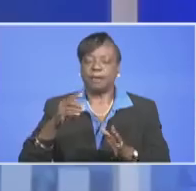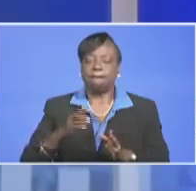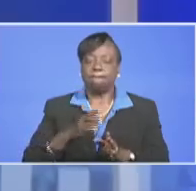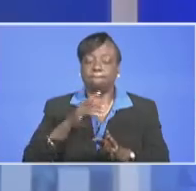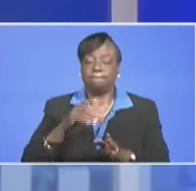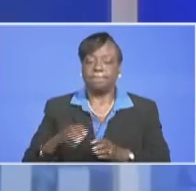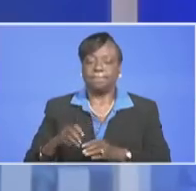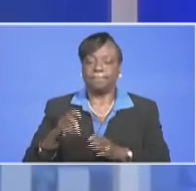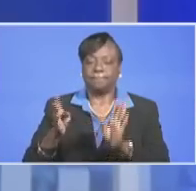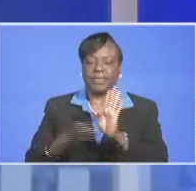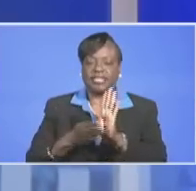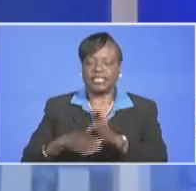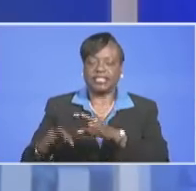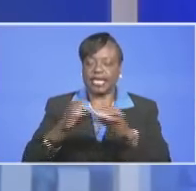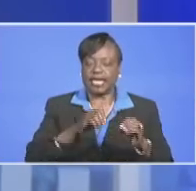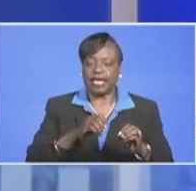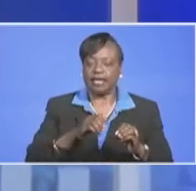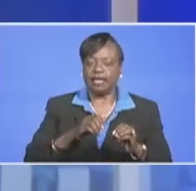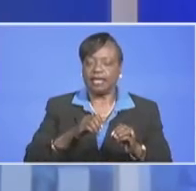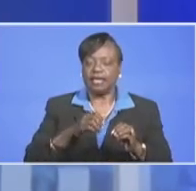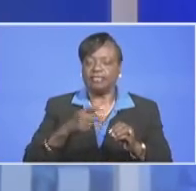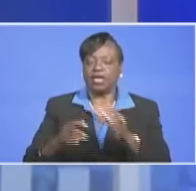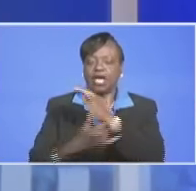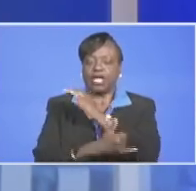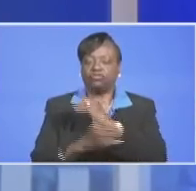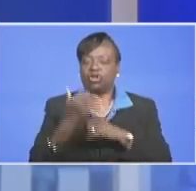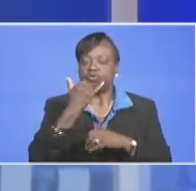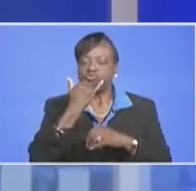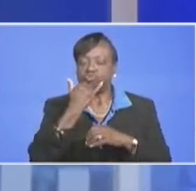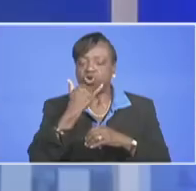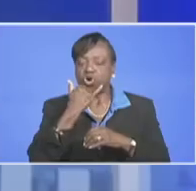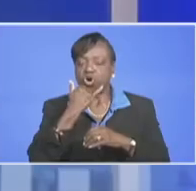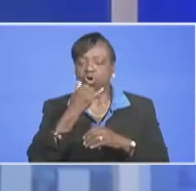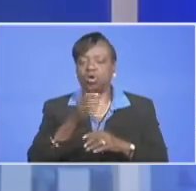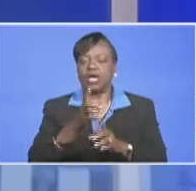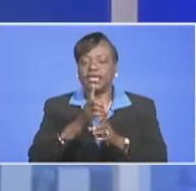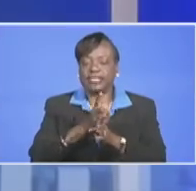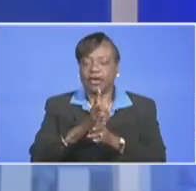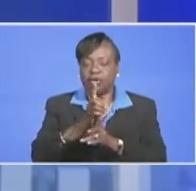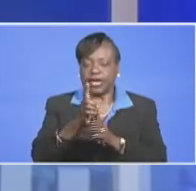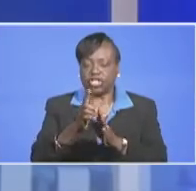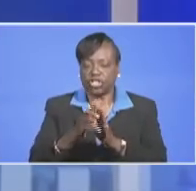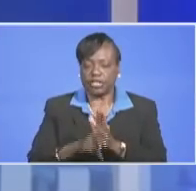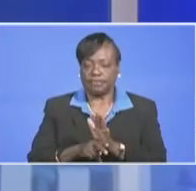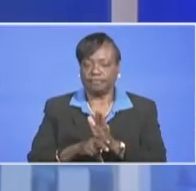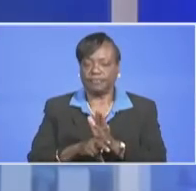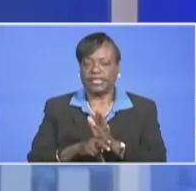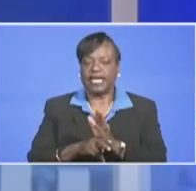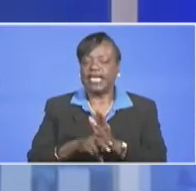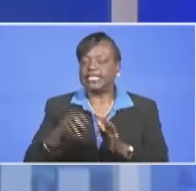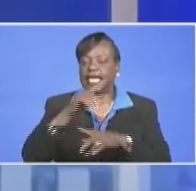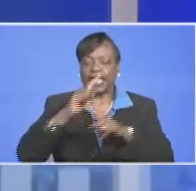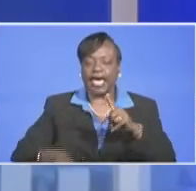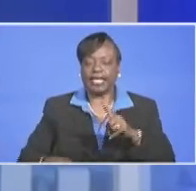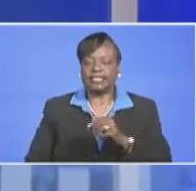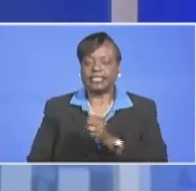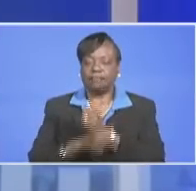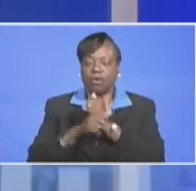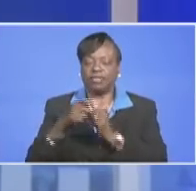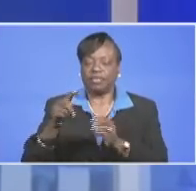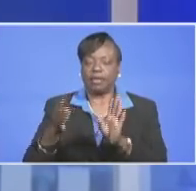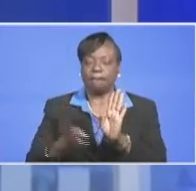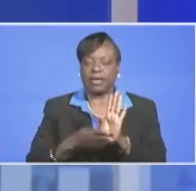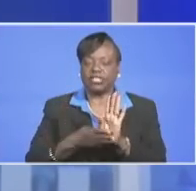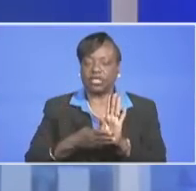wrong direction and includes too many contradictions and inconsistencies. Mr. Davis explained that he cannot support the budget and believes the